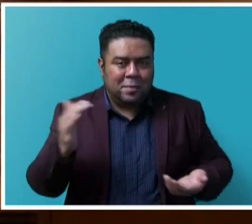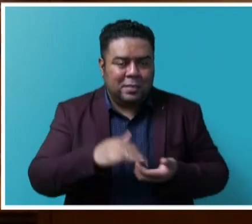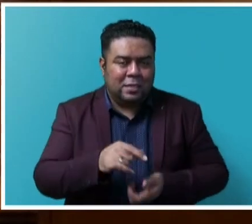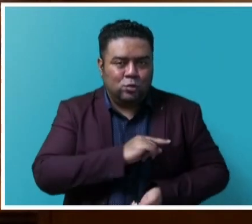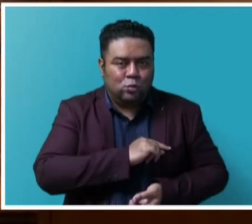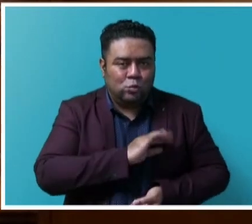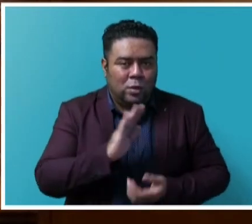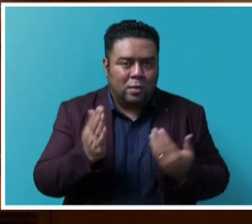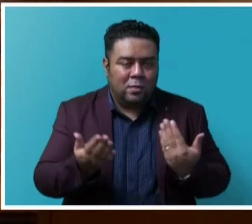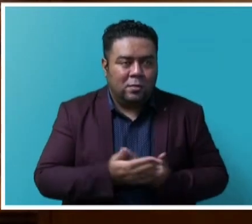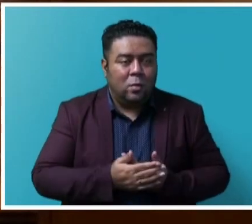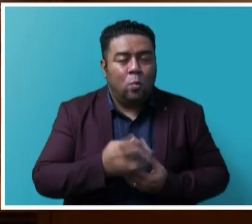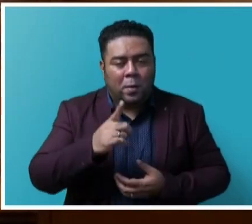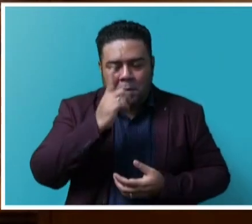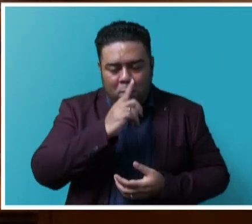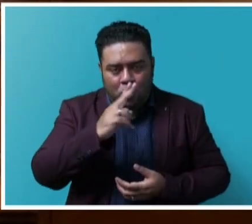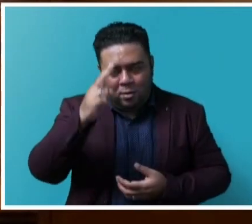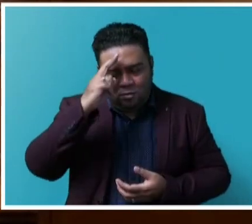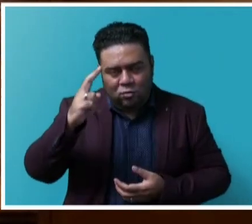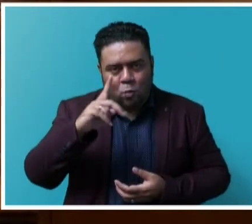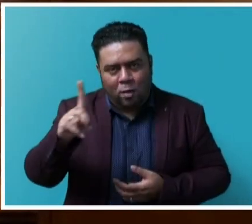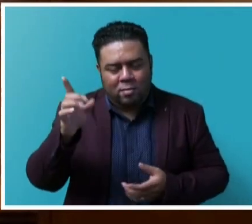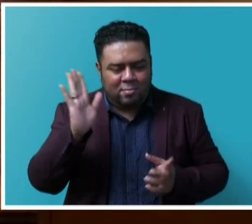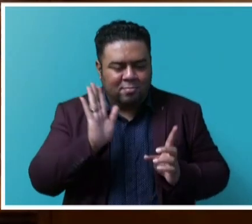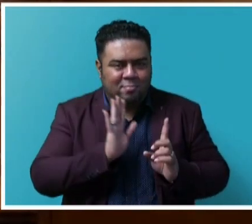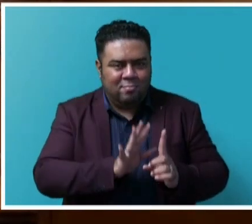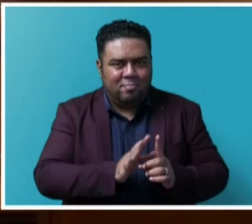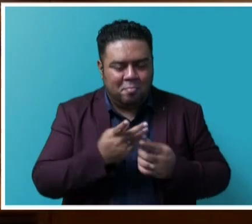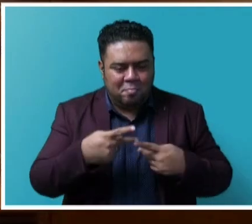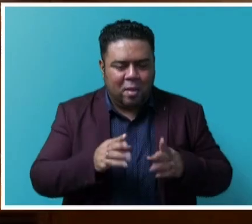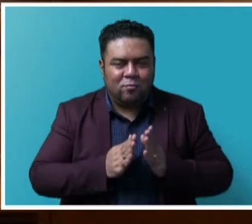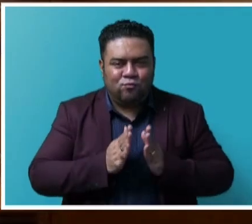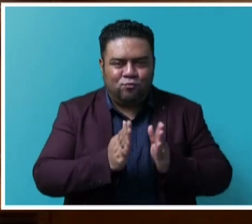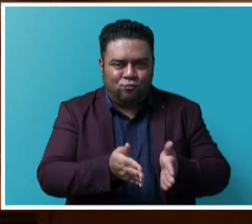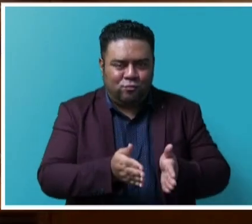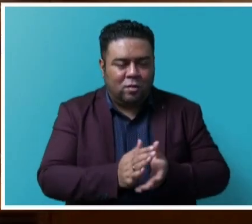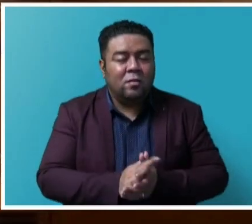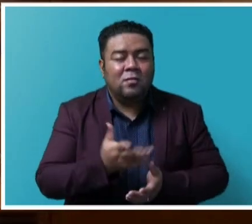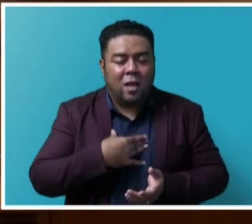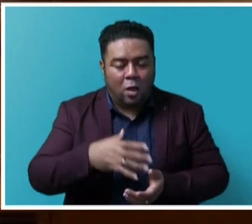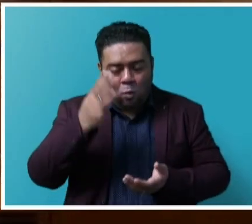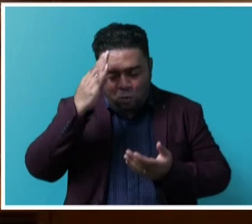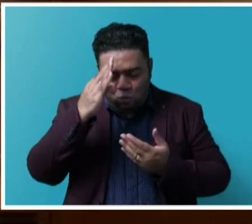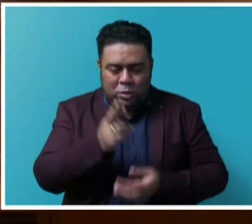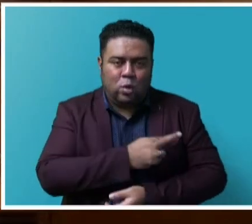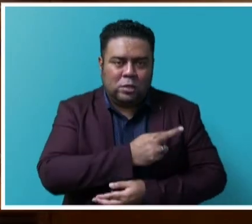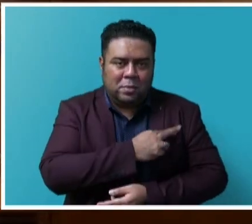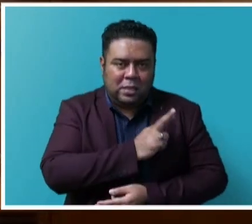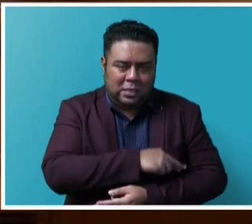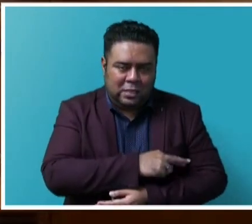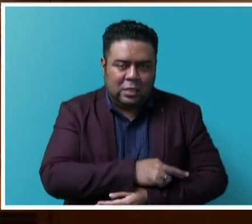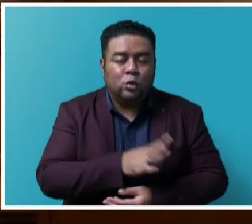people, one nation, with one destiny. This is our solemn responsibility.